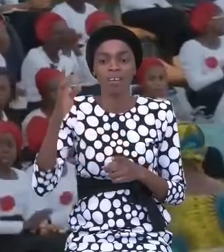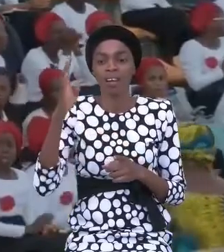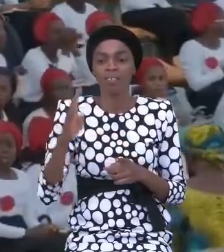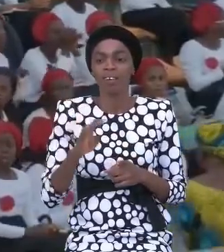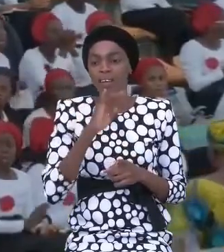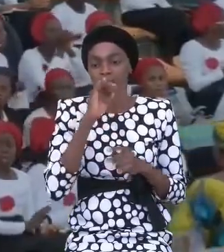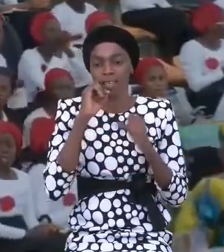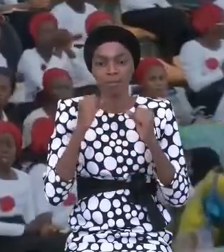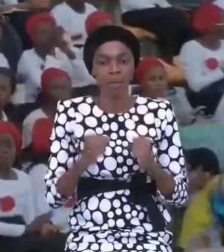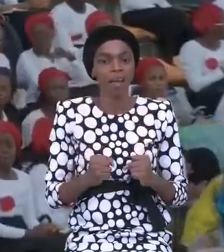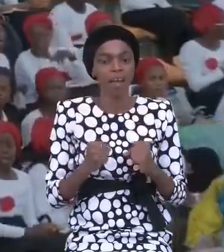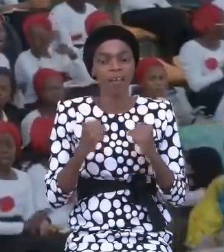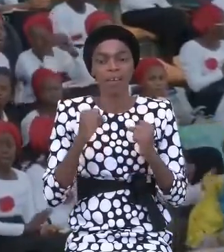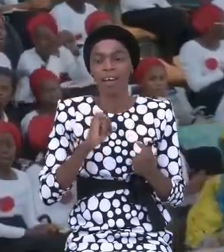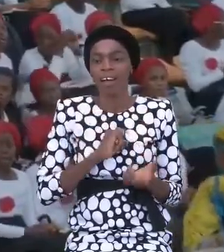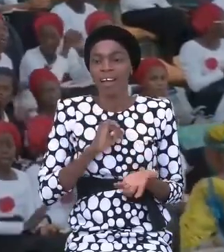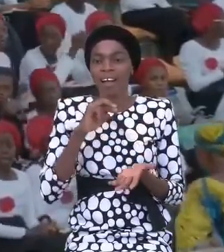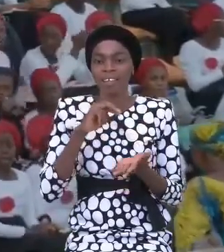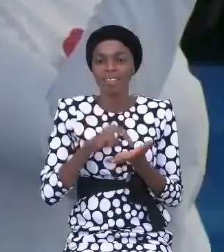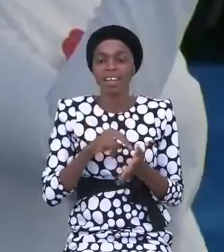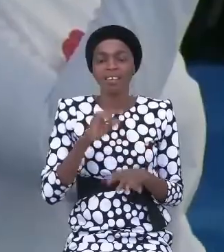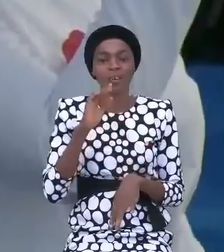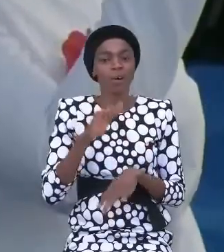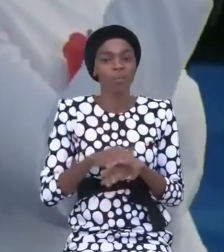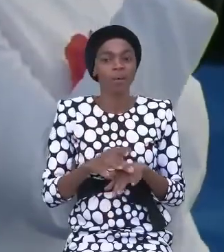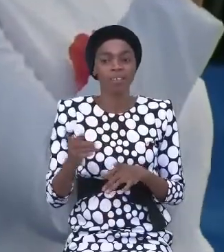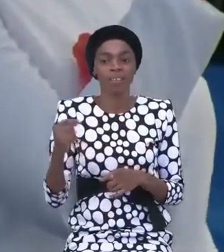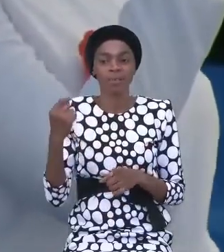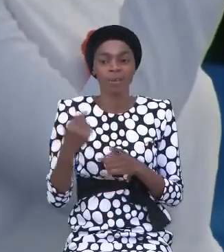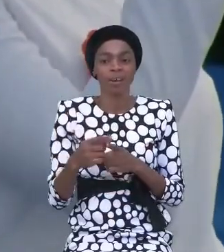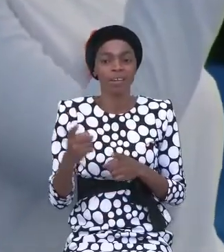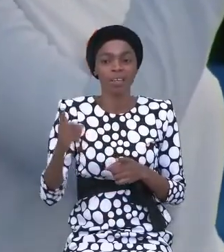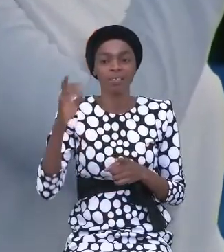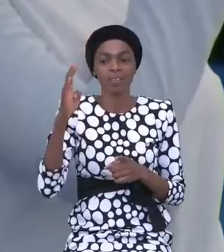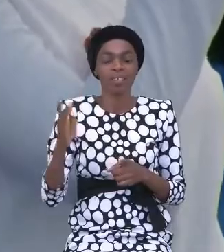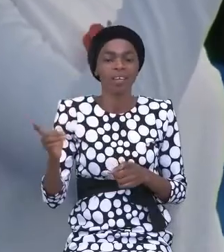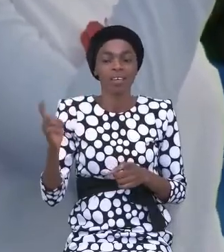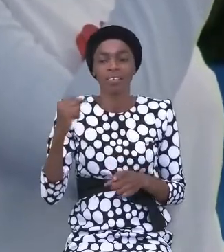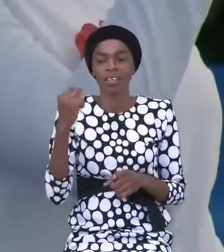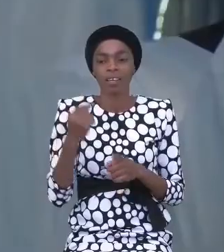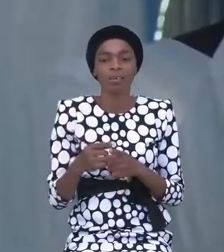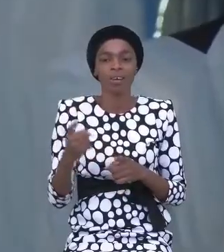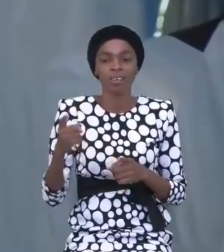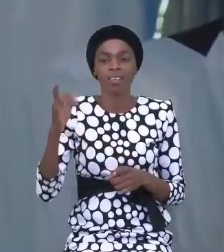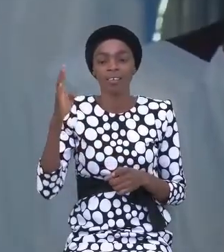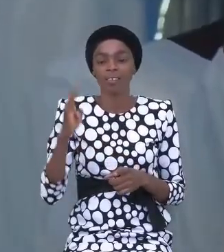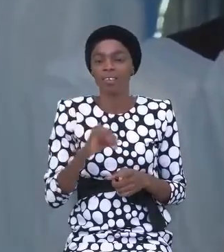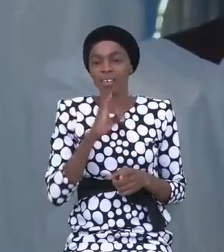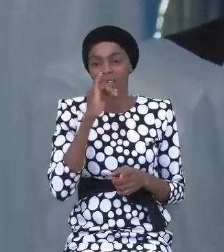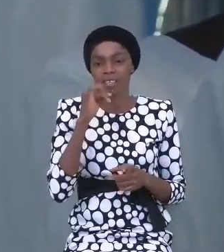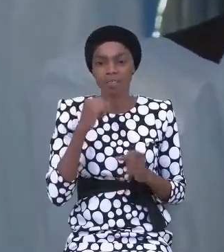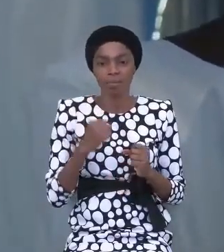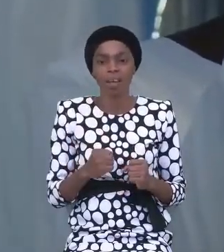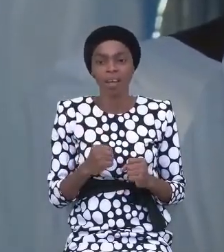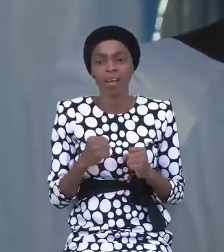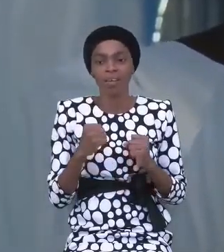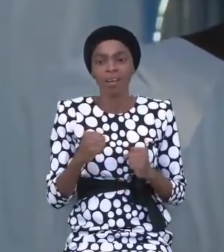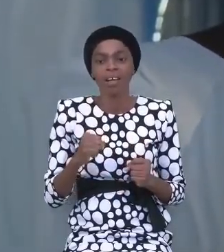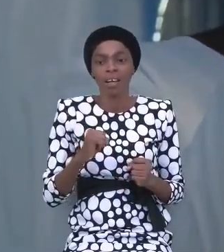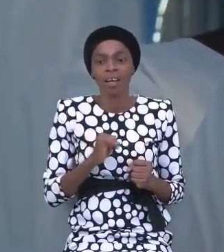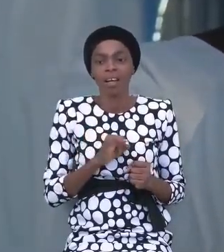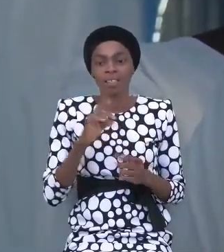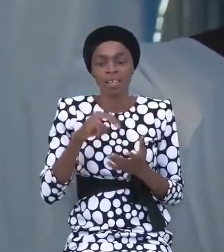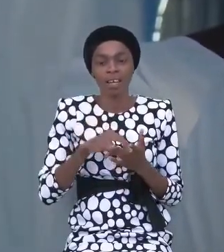word of God is power. I'm standing upon the word of God. The word of God is